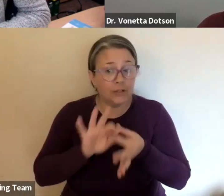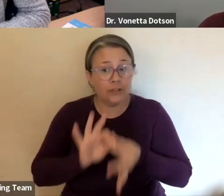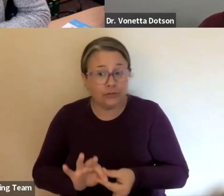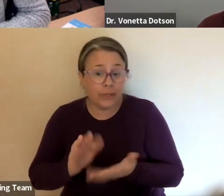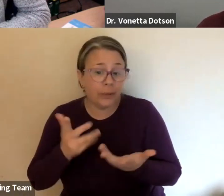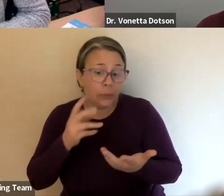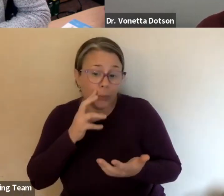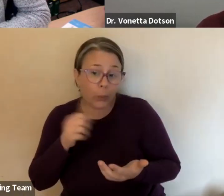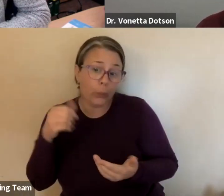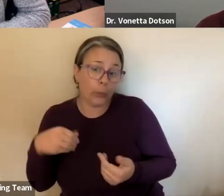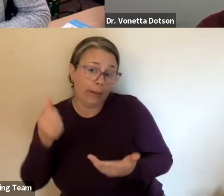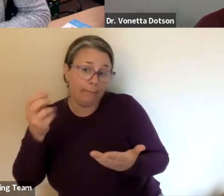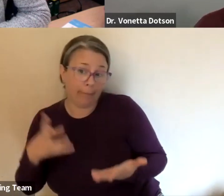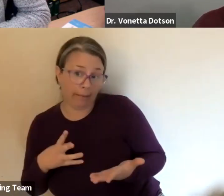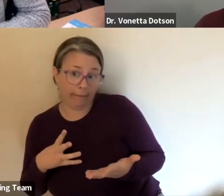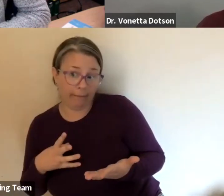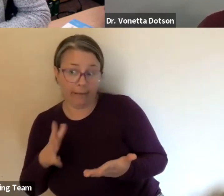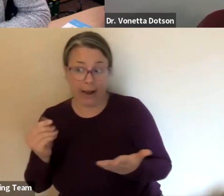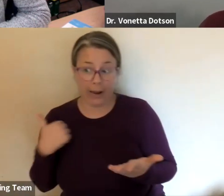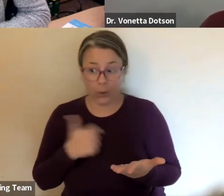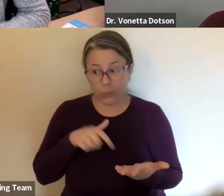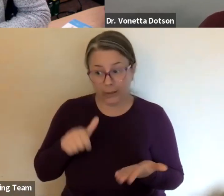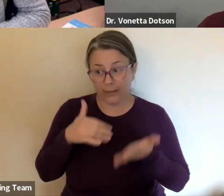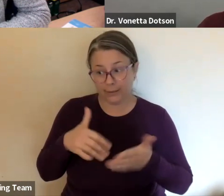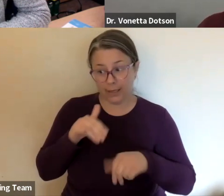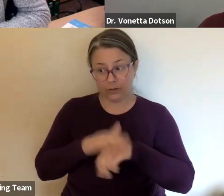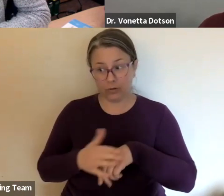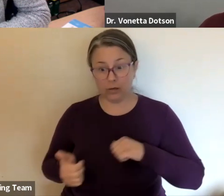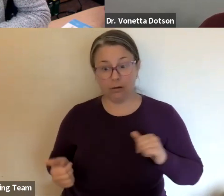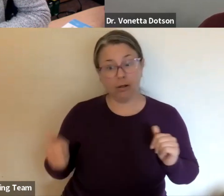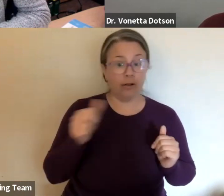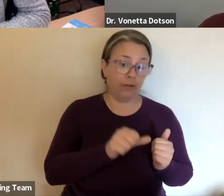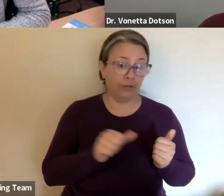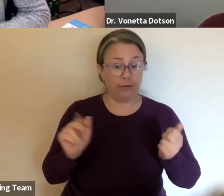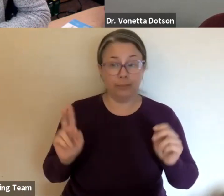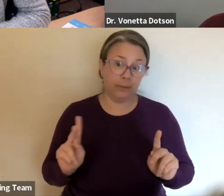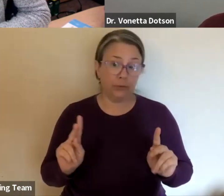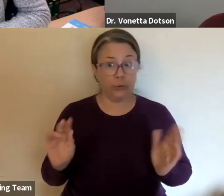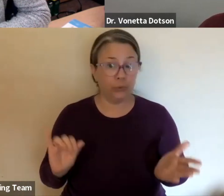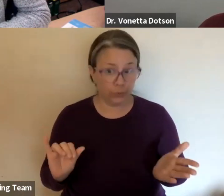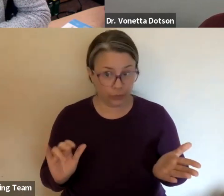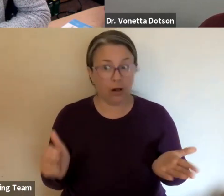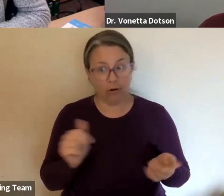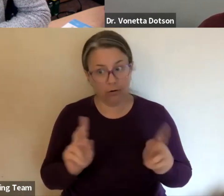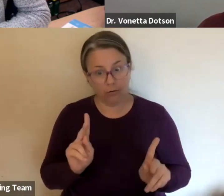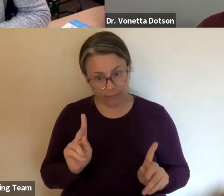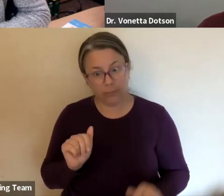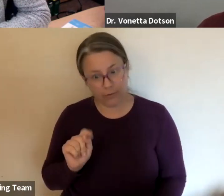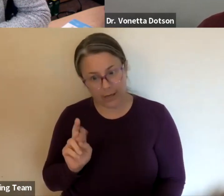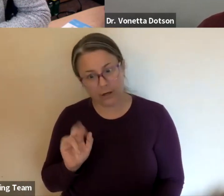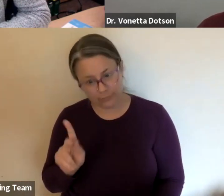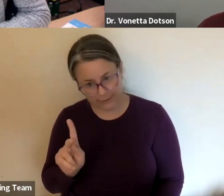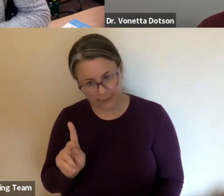all. So I tried to provide education and then spent some